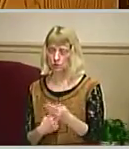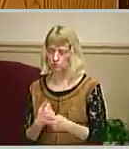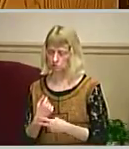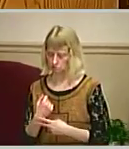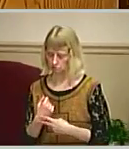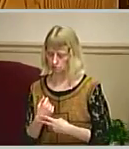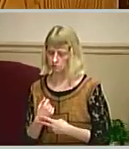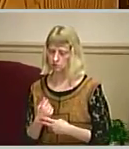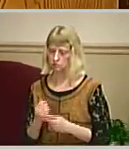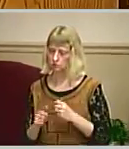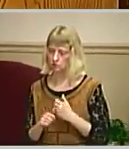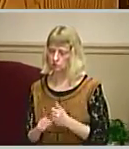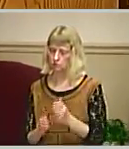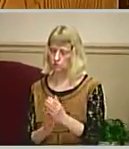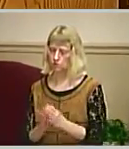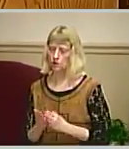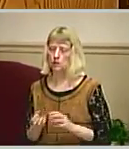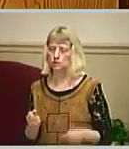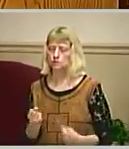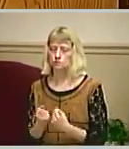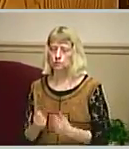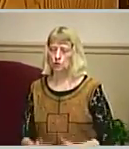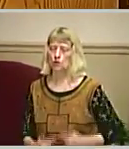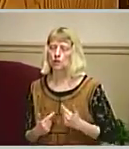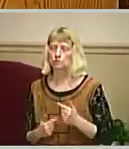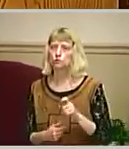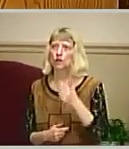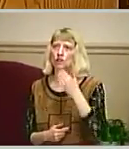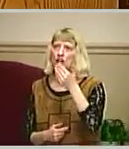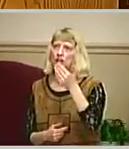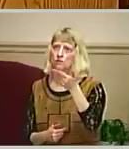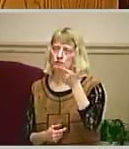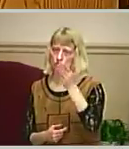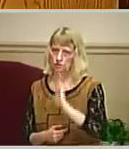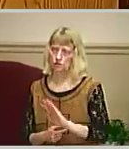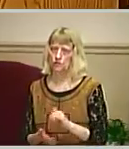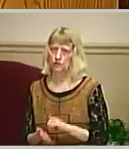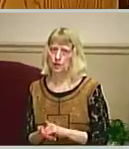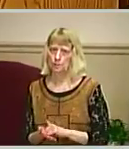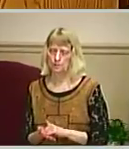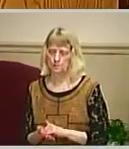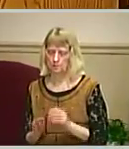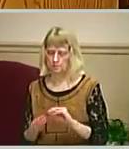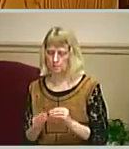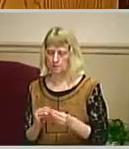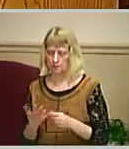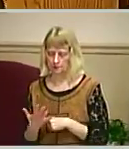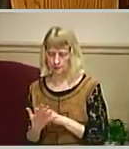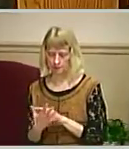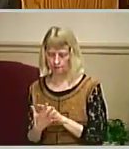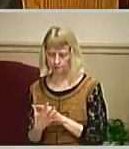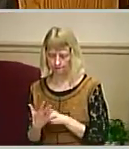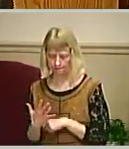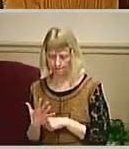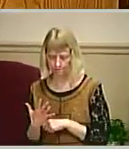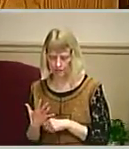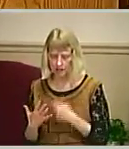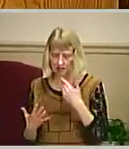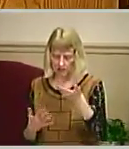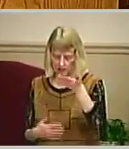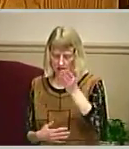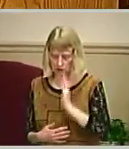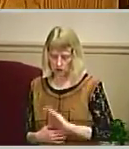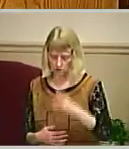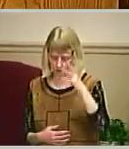conservative, constitutional, and pro-life, and we ought to be thankful for that. Number 5, let's thank God